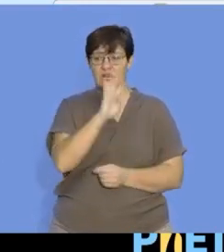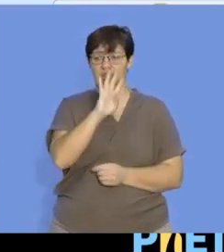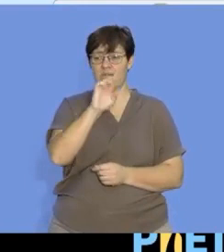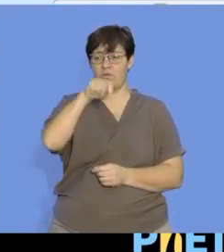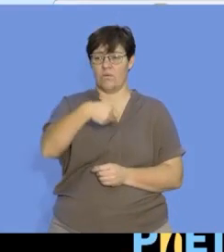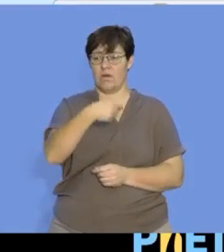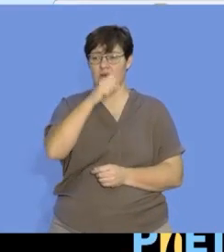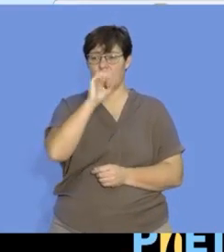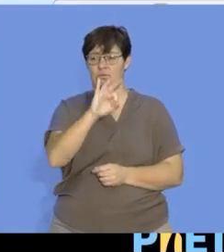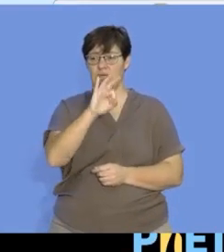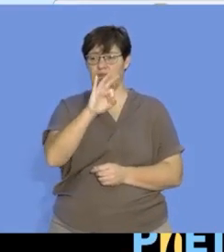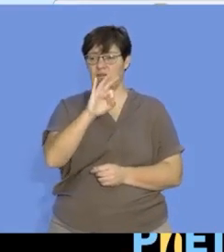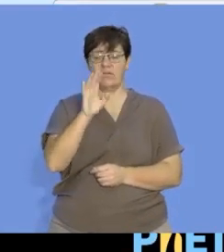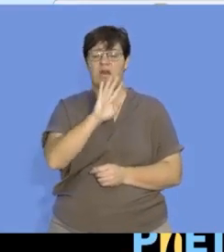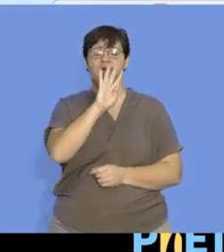4,39,